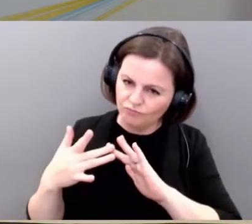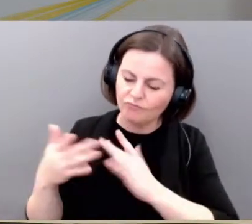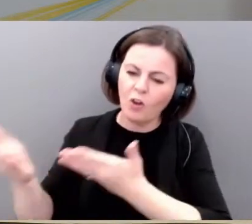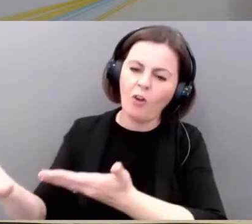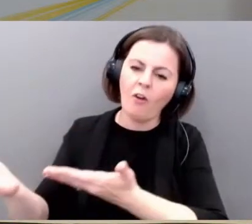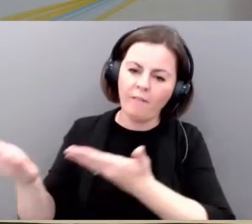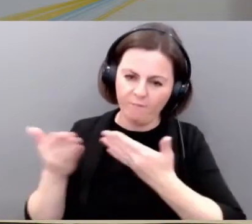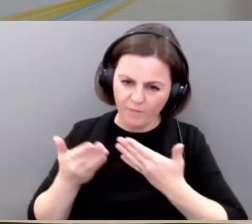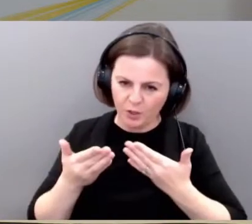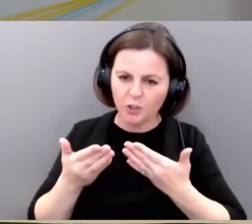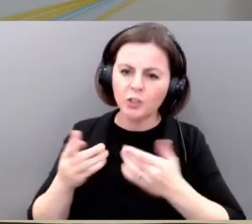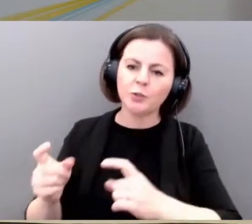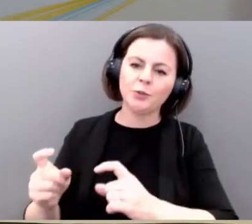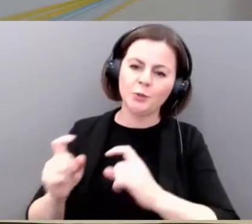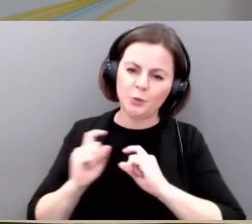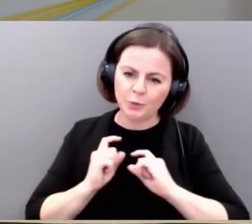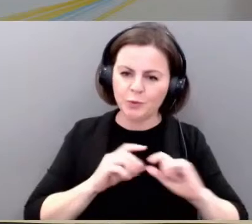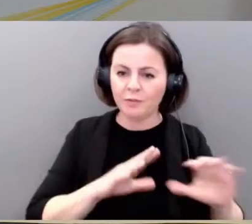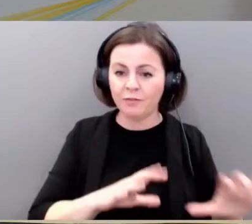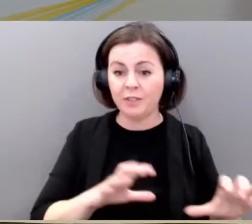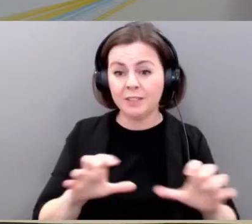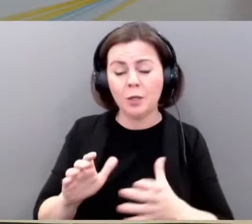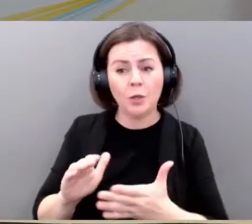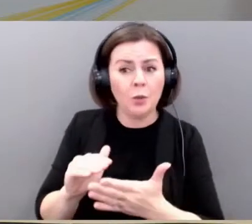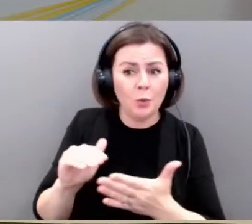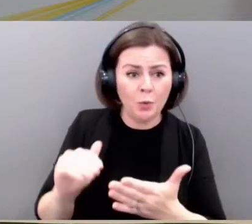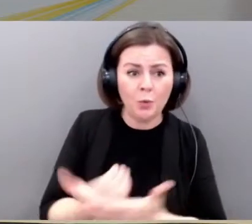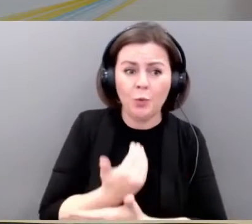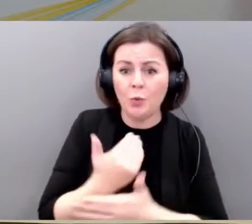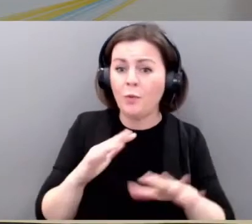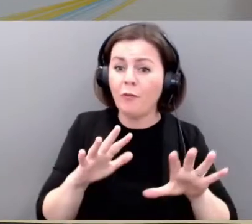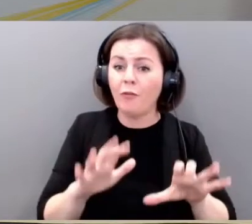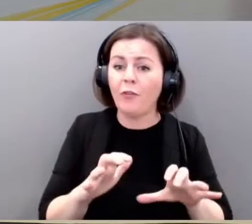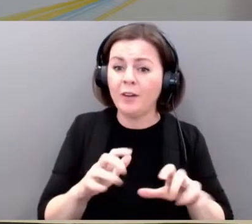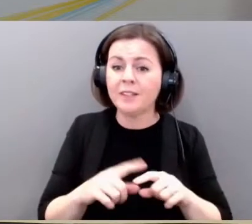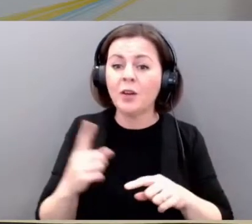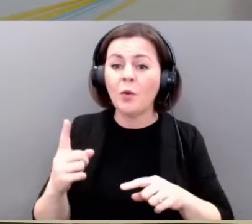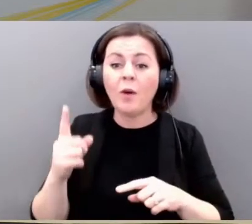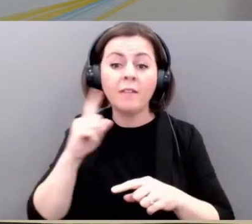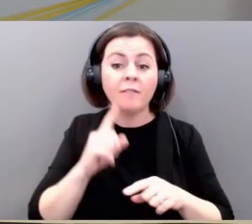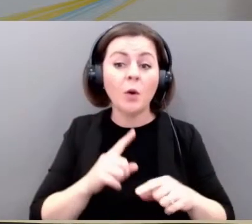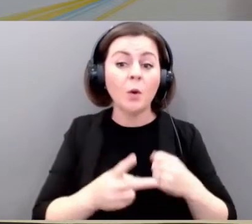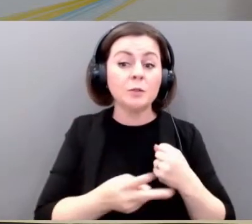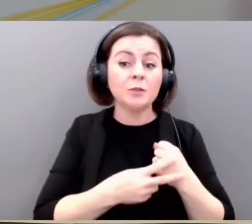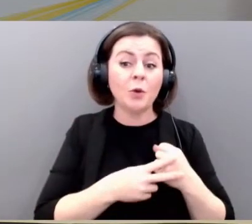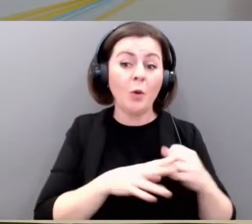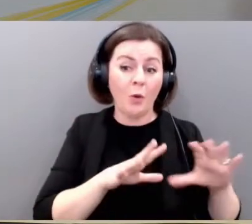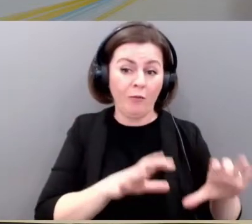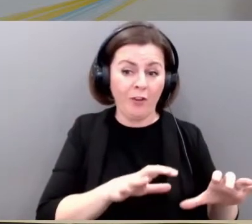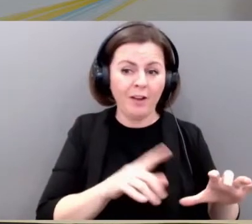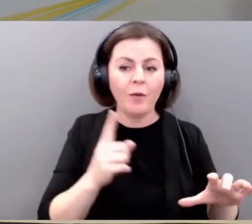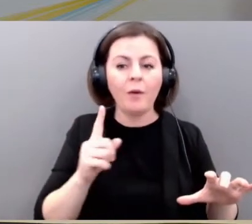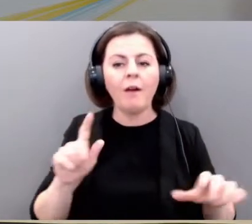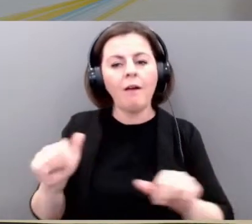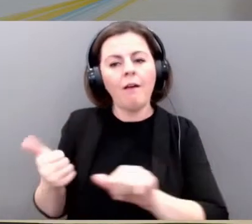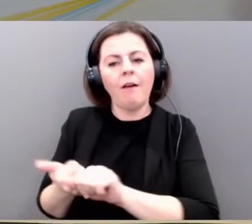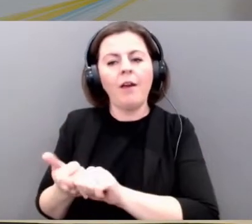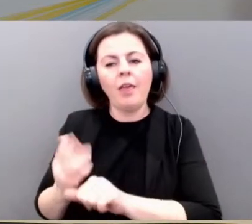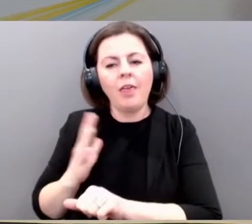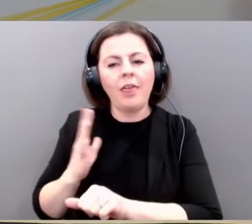were great new freezers. One will be used for storage, one for backup, and because